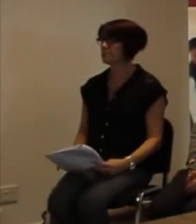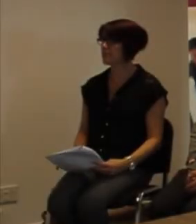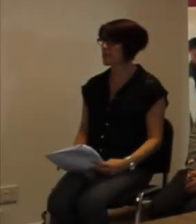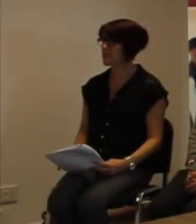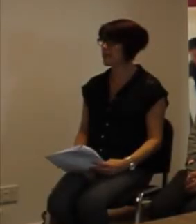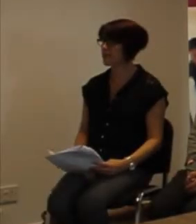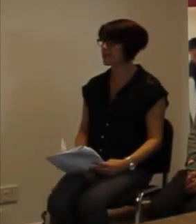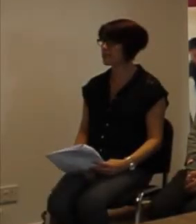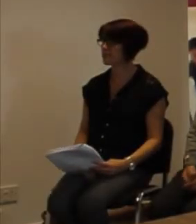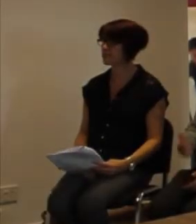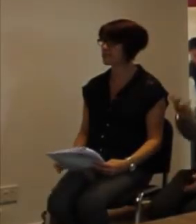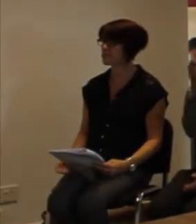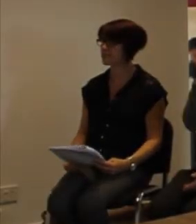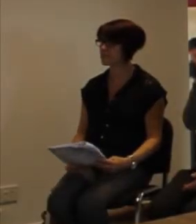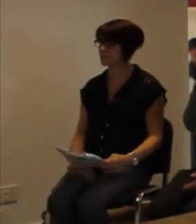we want to consider